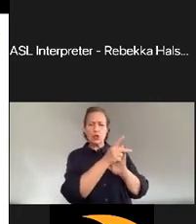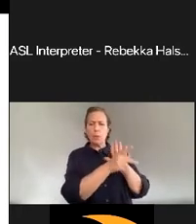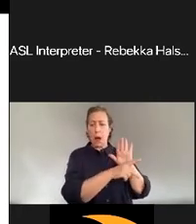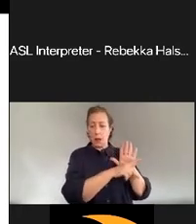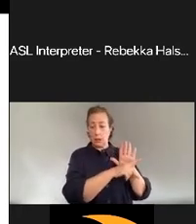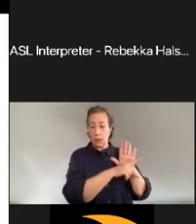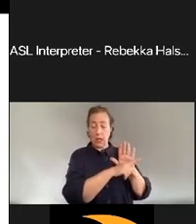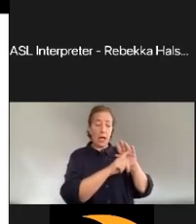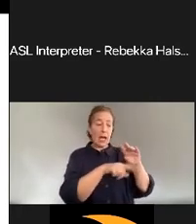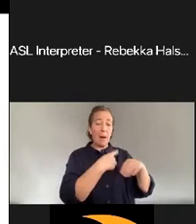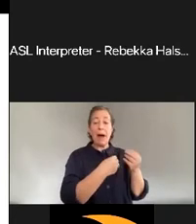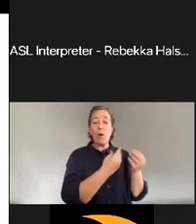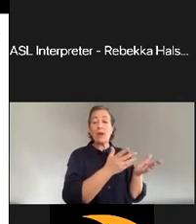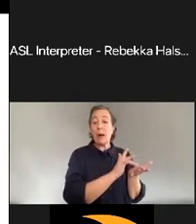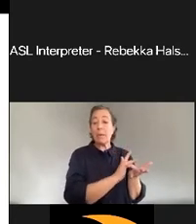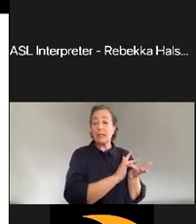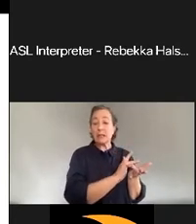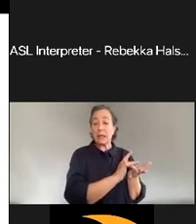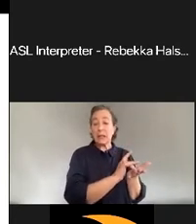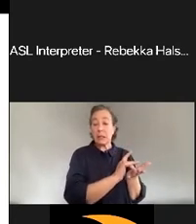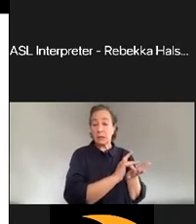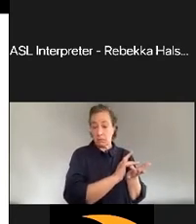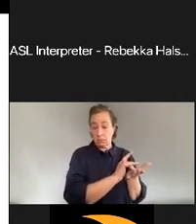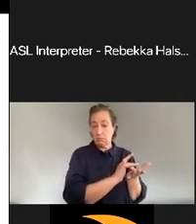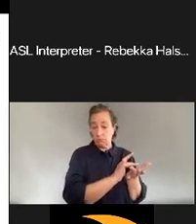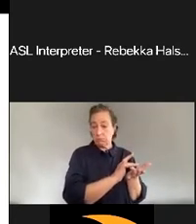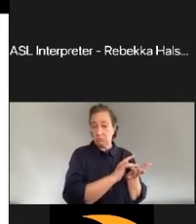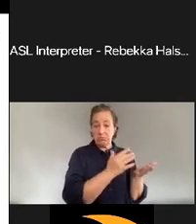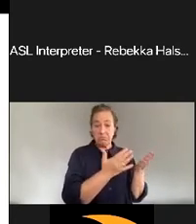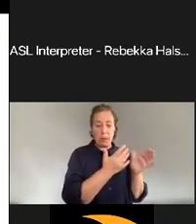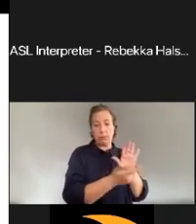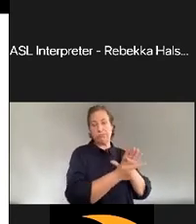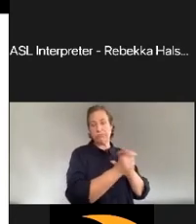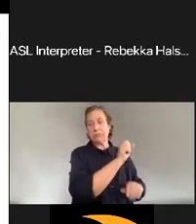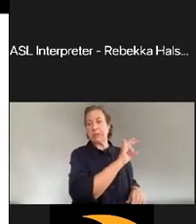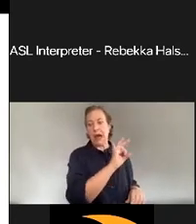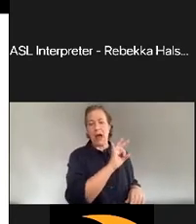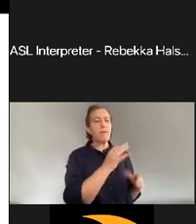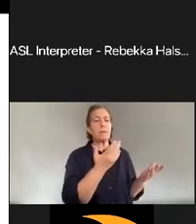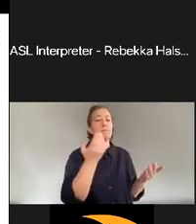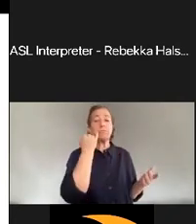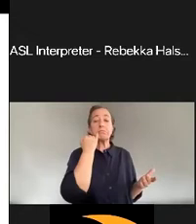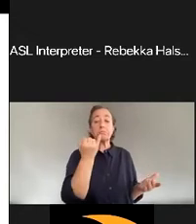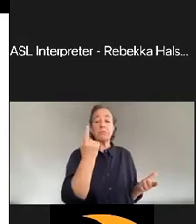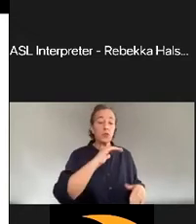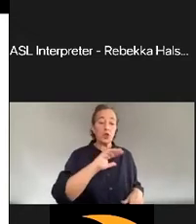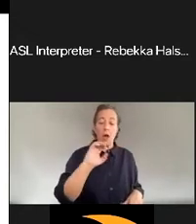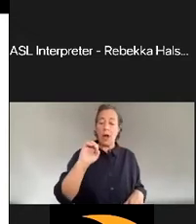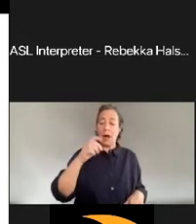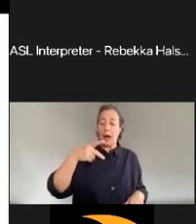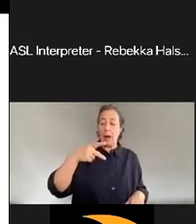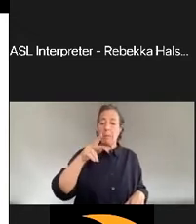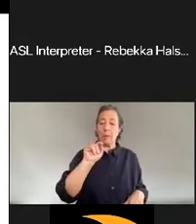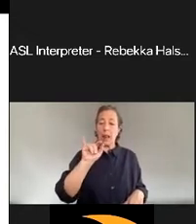administration of medication by daycare staff so that a young child with epilepsy can attend and can